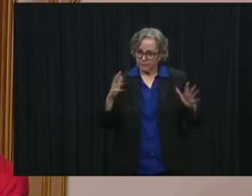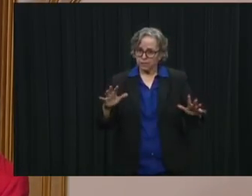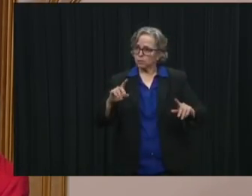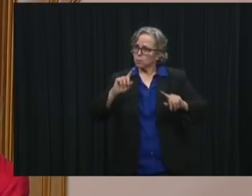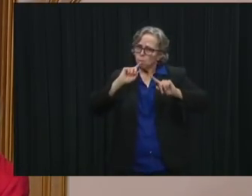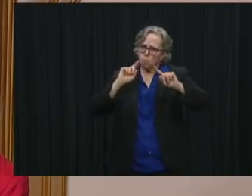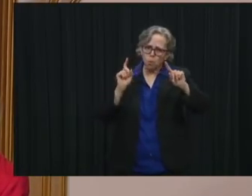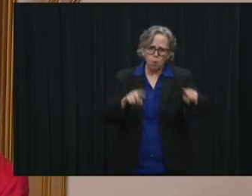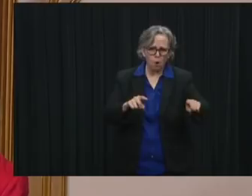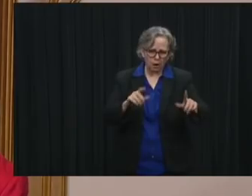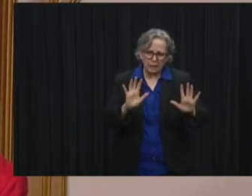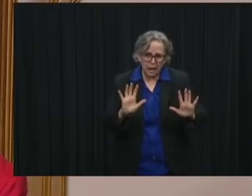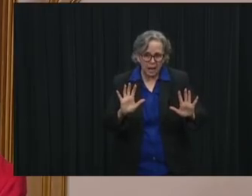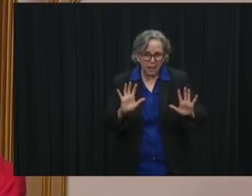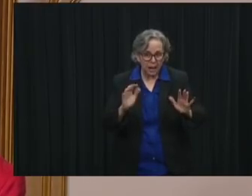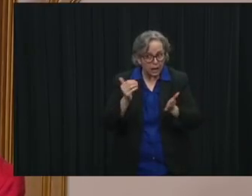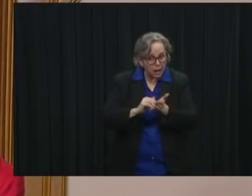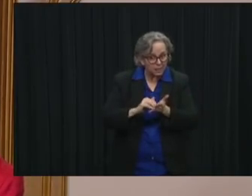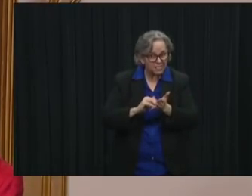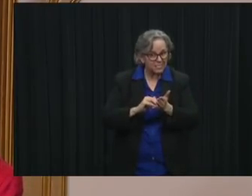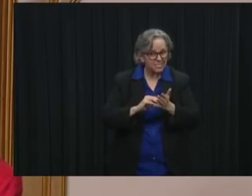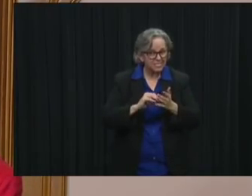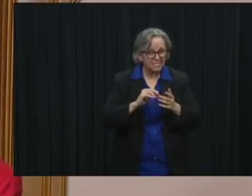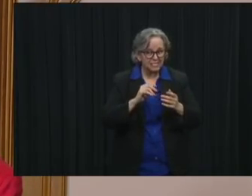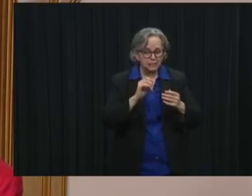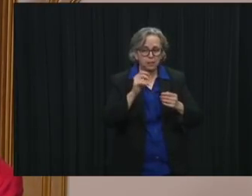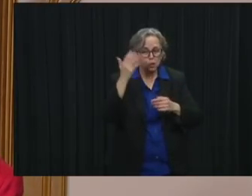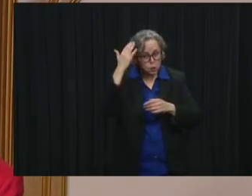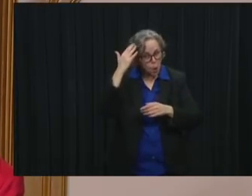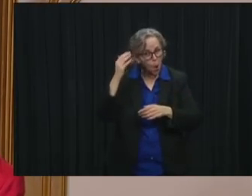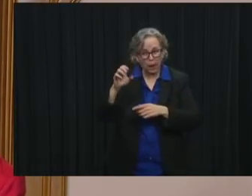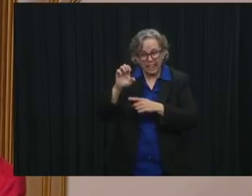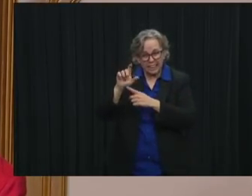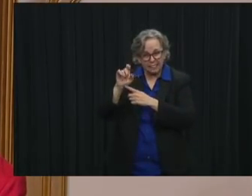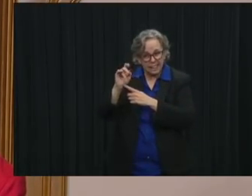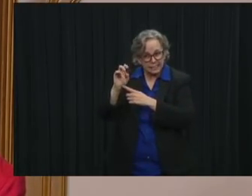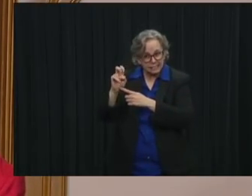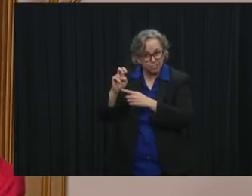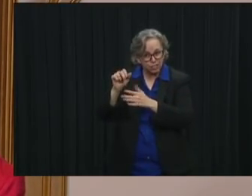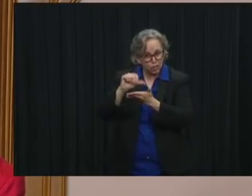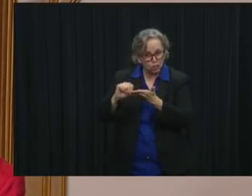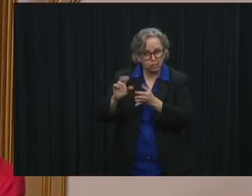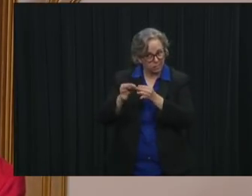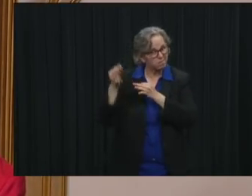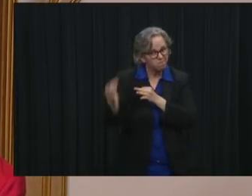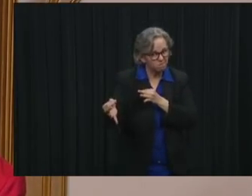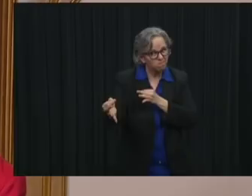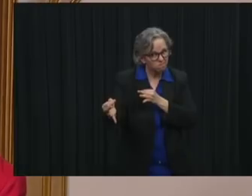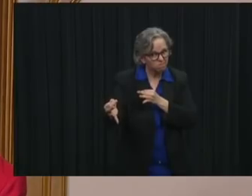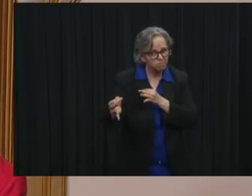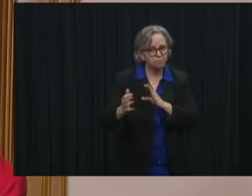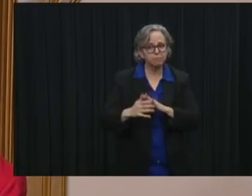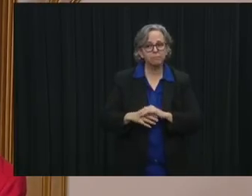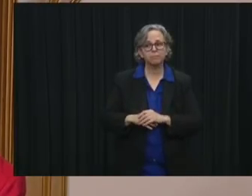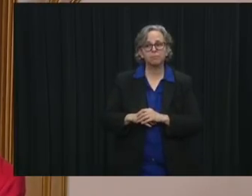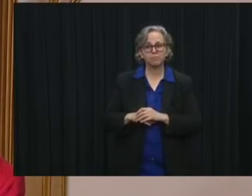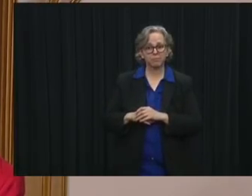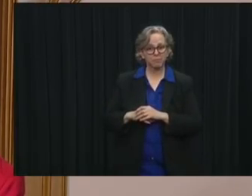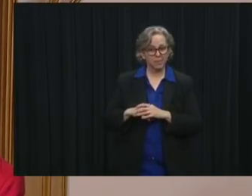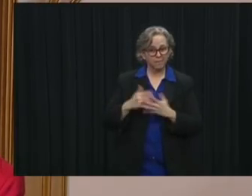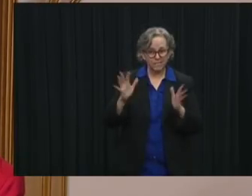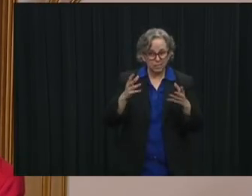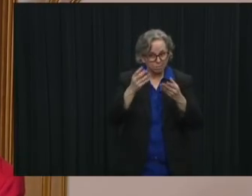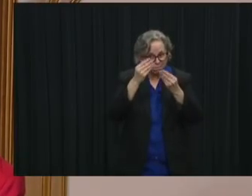surgeries to be postponed. We've even ordered, as I've announced, veterinarians not